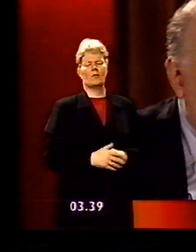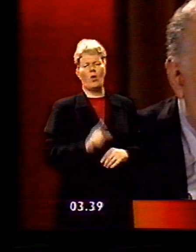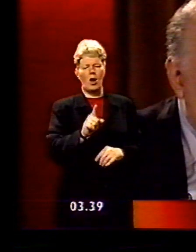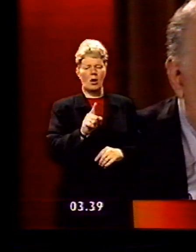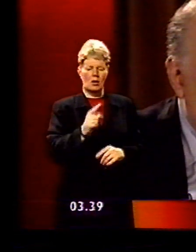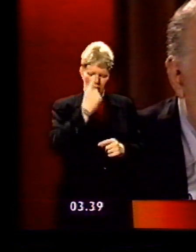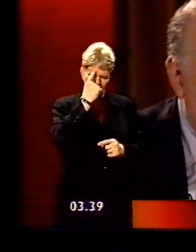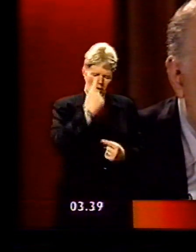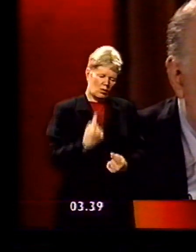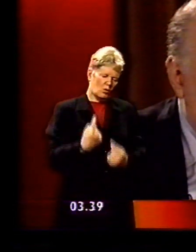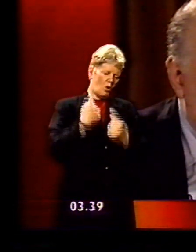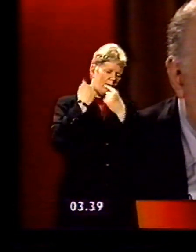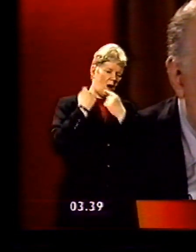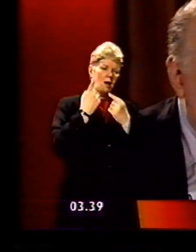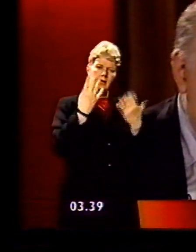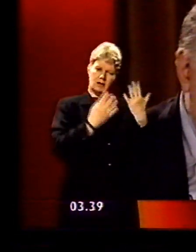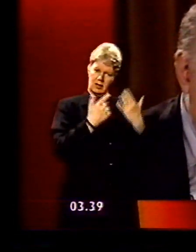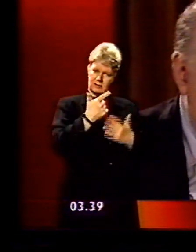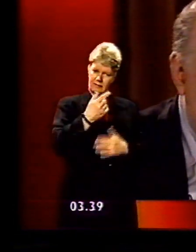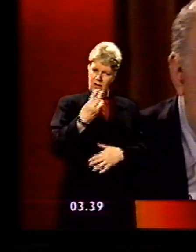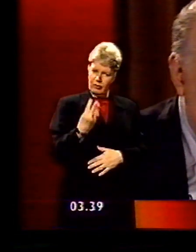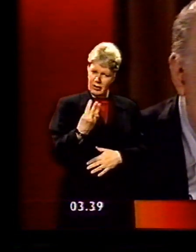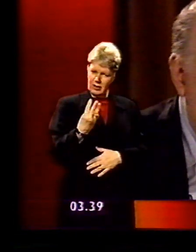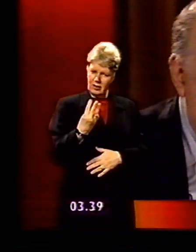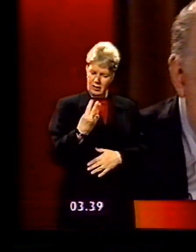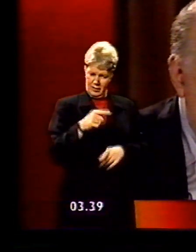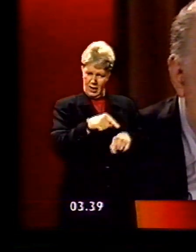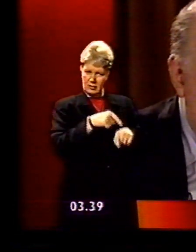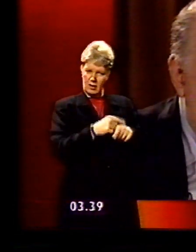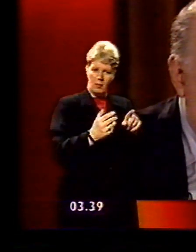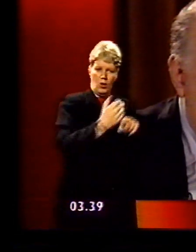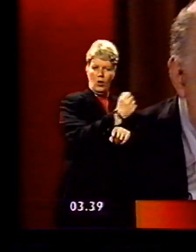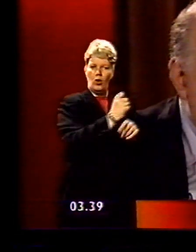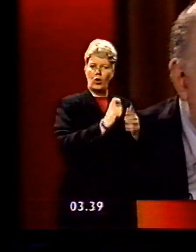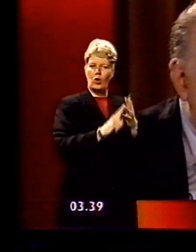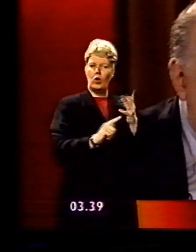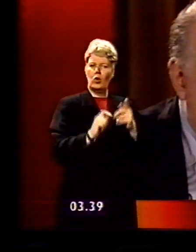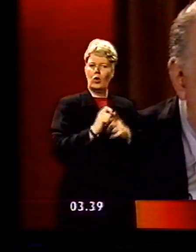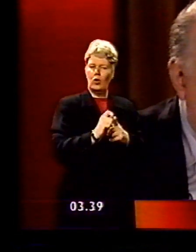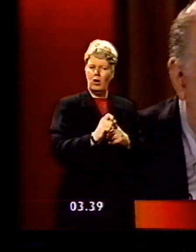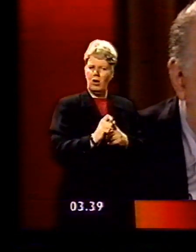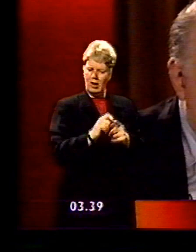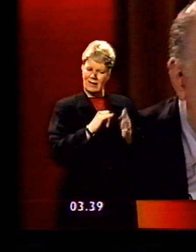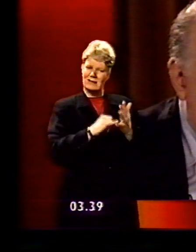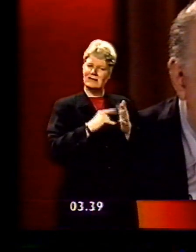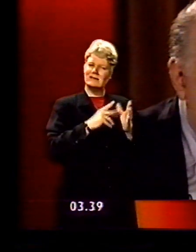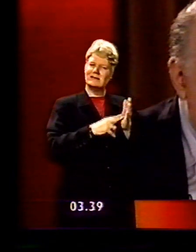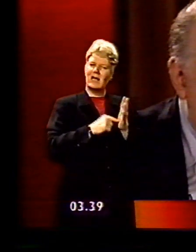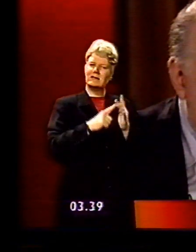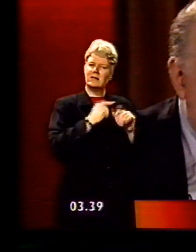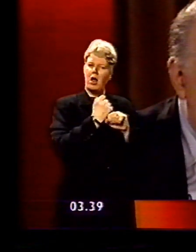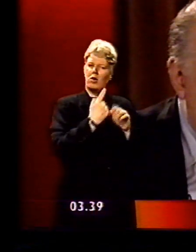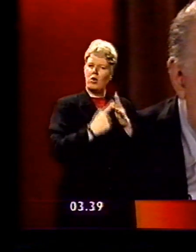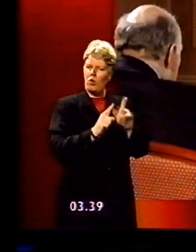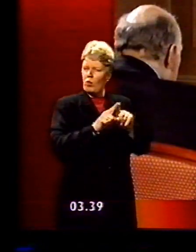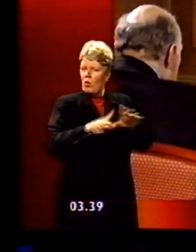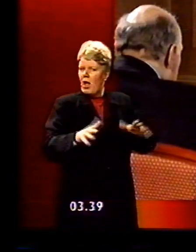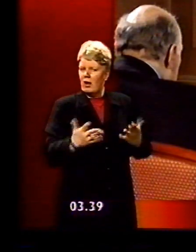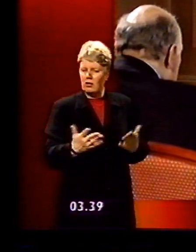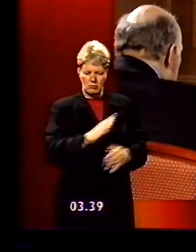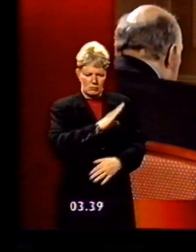to 1973, to the time of the coup. Mm-hmm. What was Santiago like as the